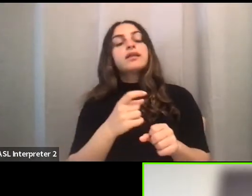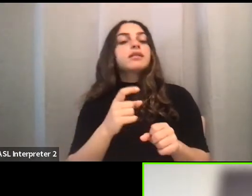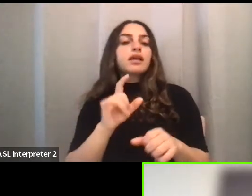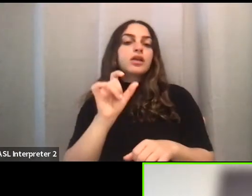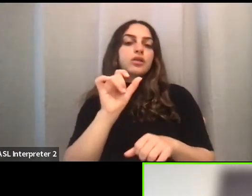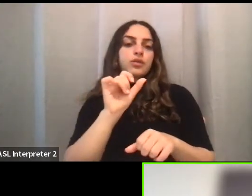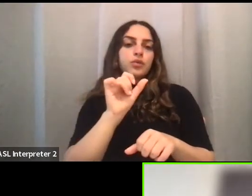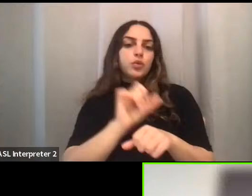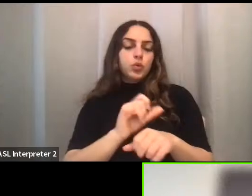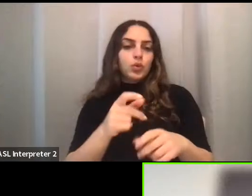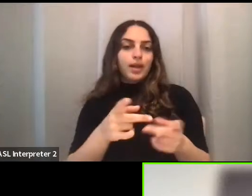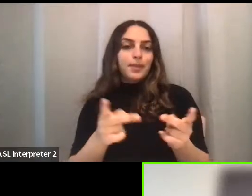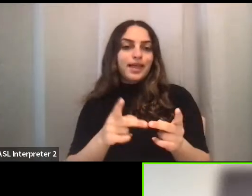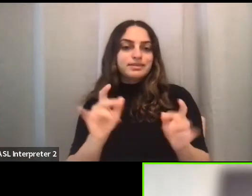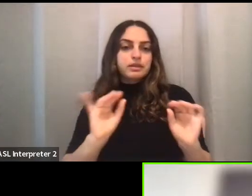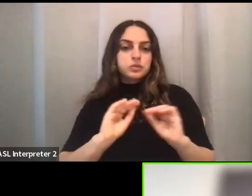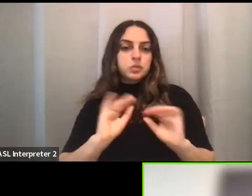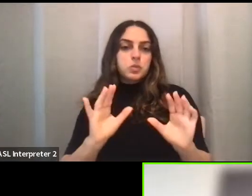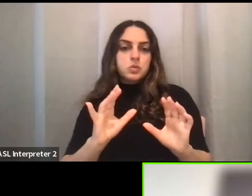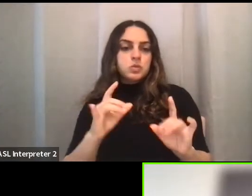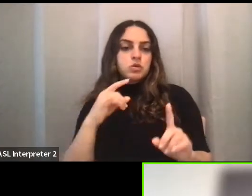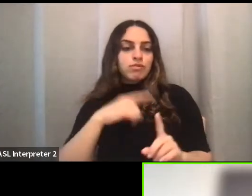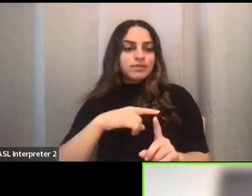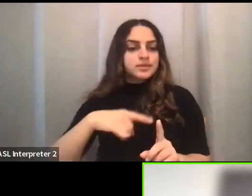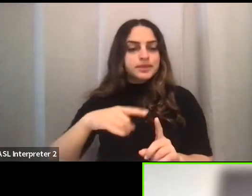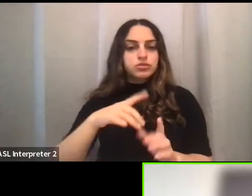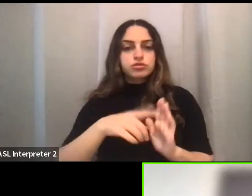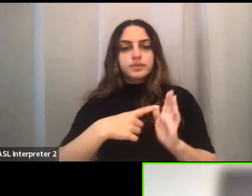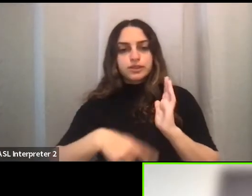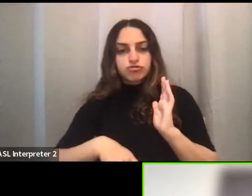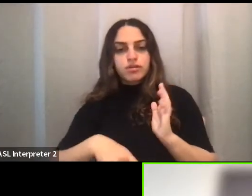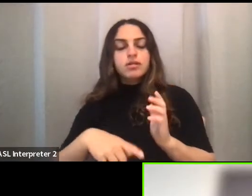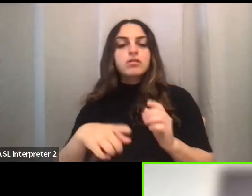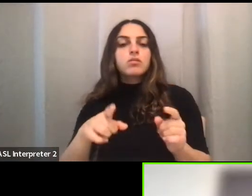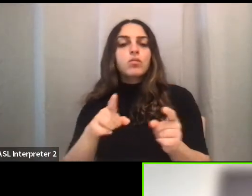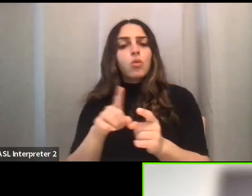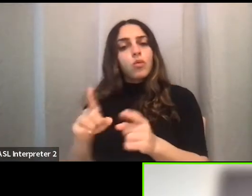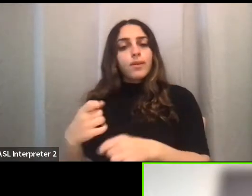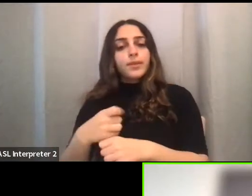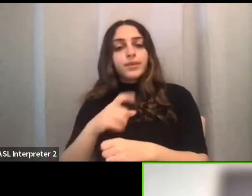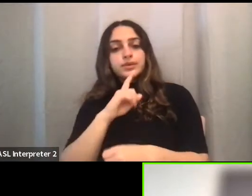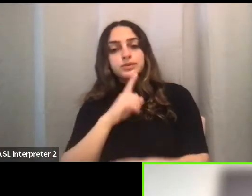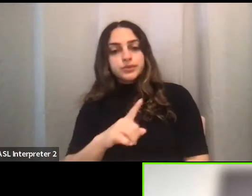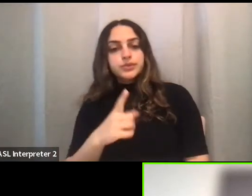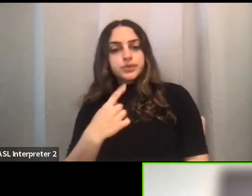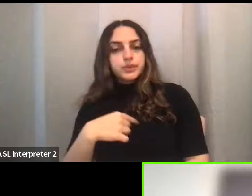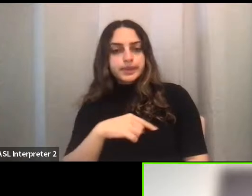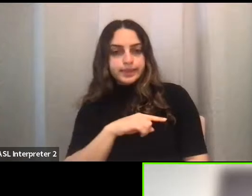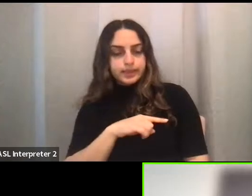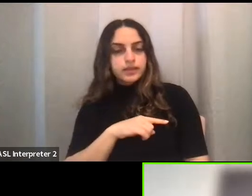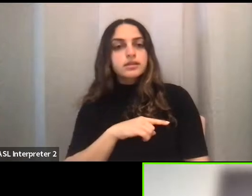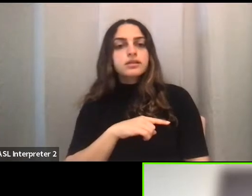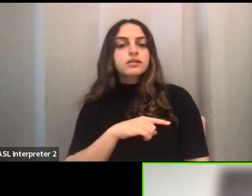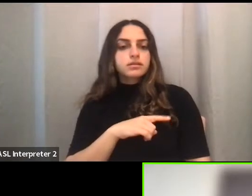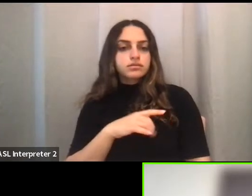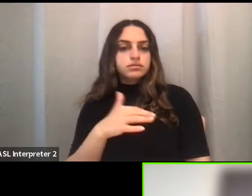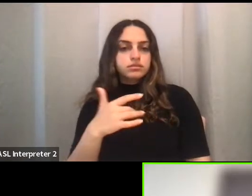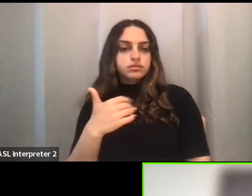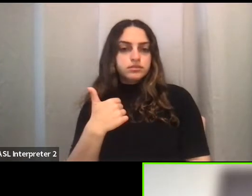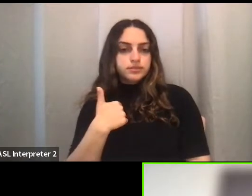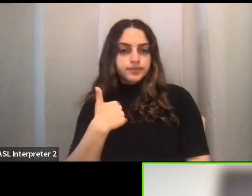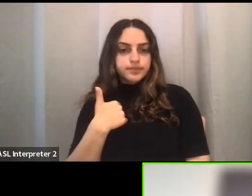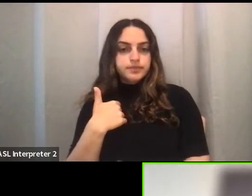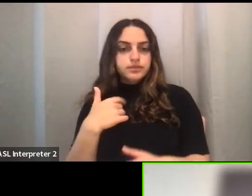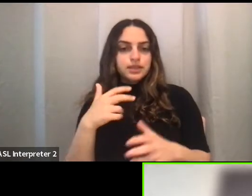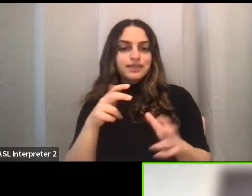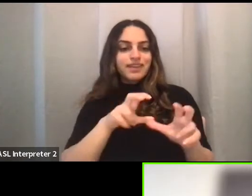that um is free of harassment and discrimination um and also to make sure that we're leveraging the investment um of the bipartisan infrastructure